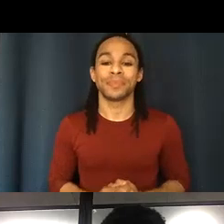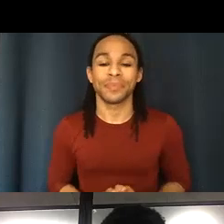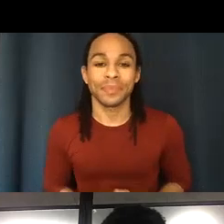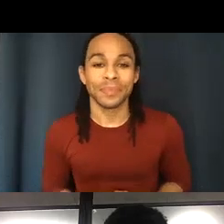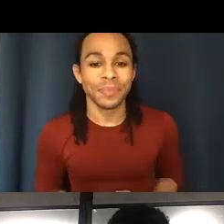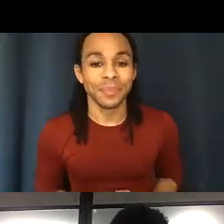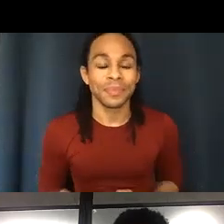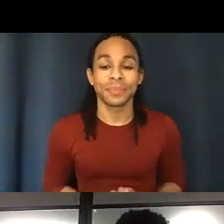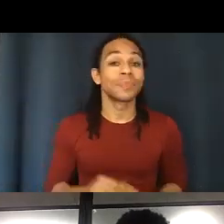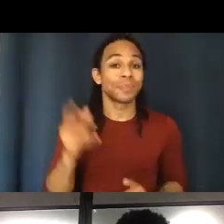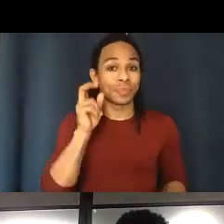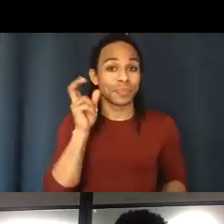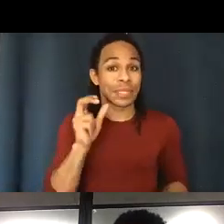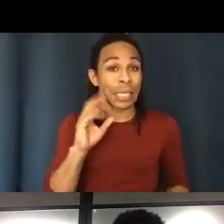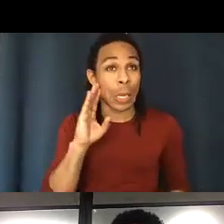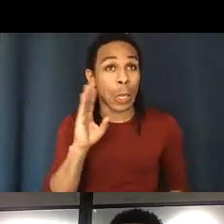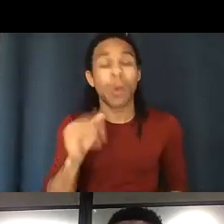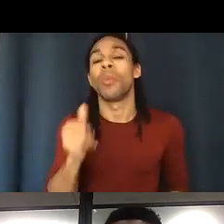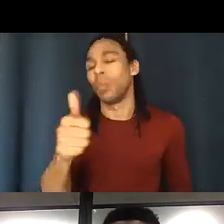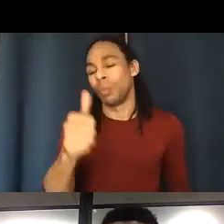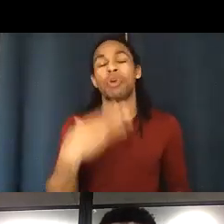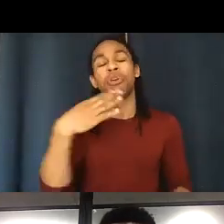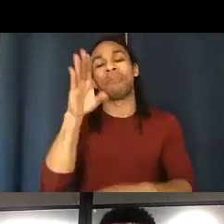Well, good afternoon,